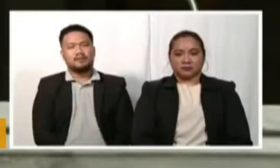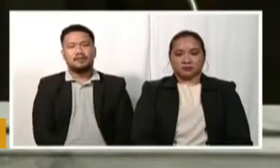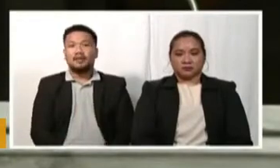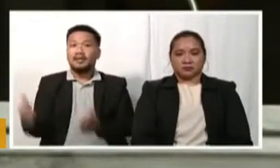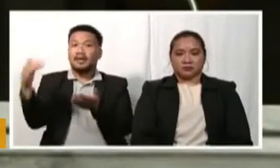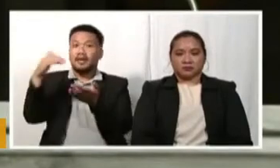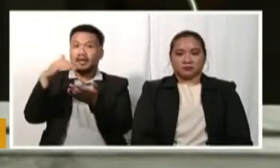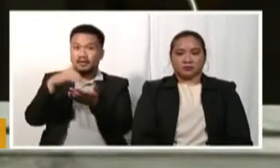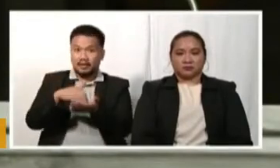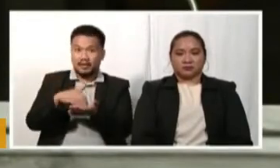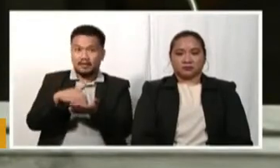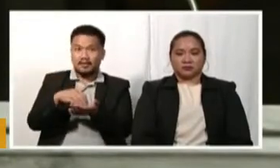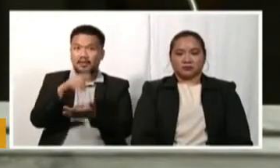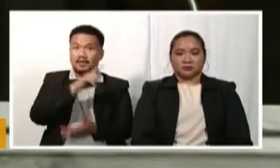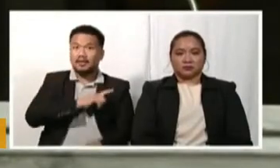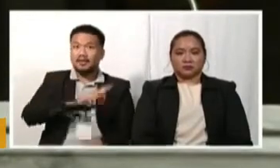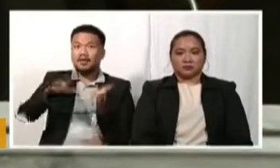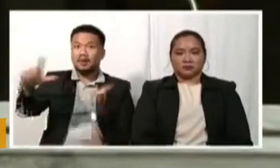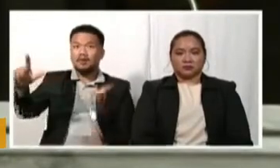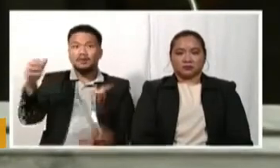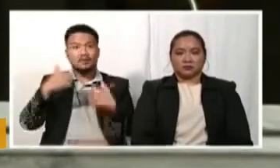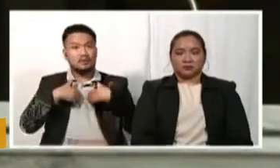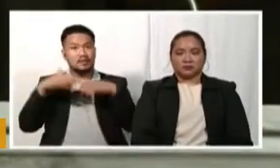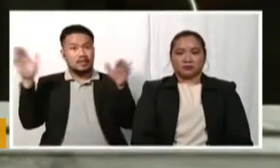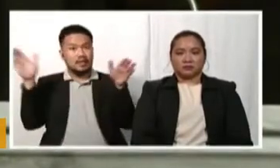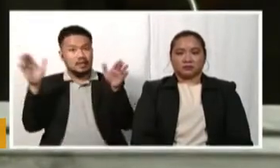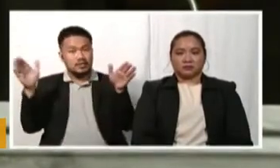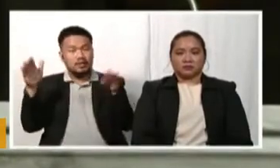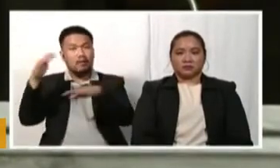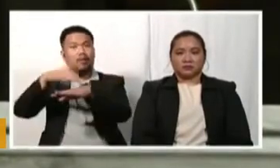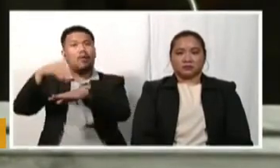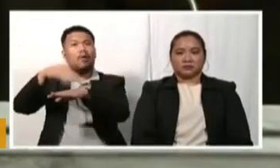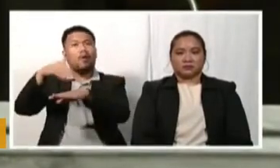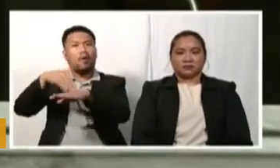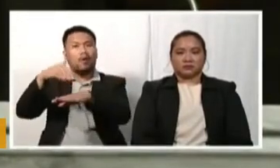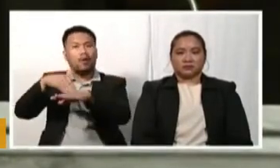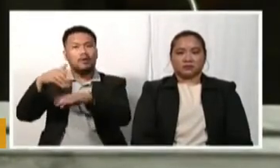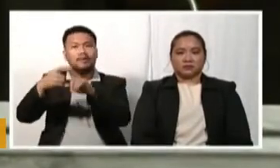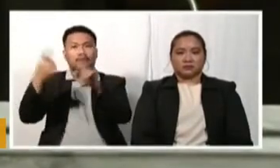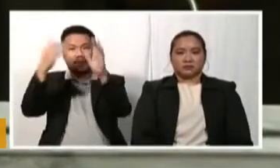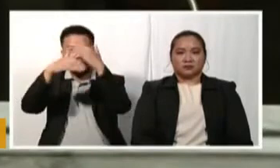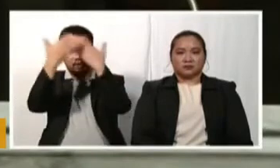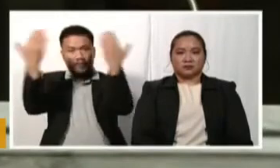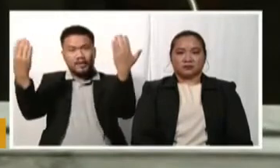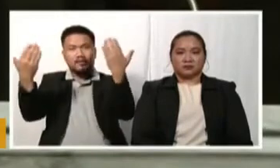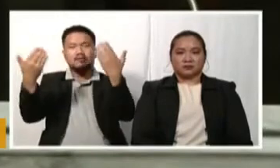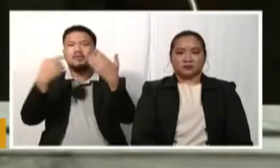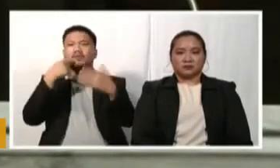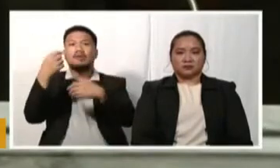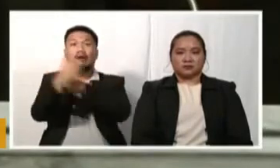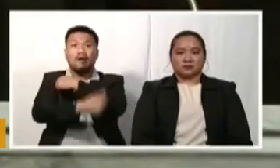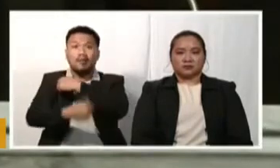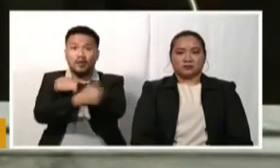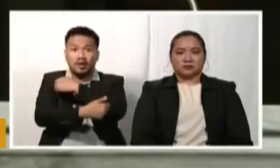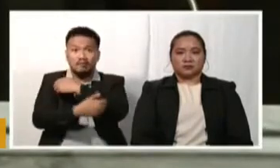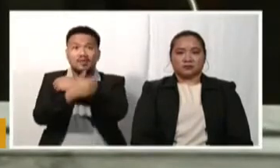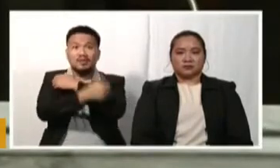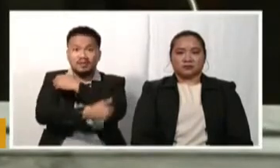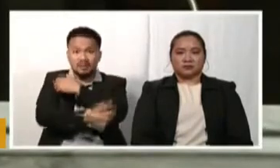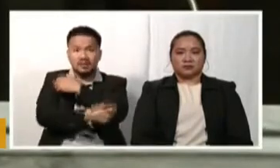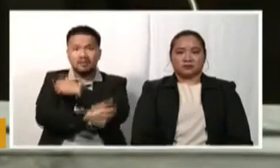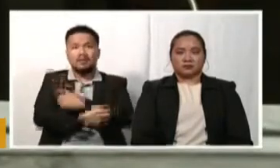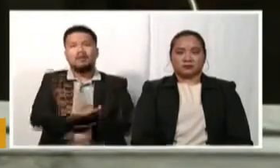Again, the Lord's messenger called to Abraham from heaven and said,